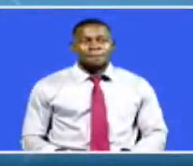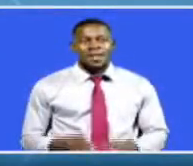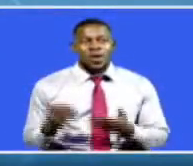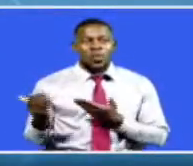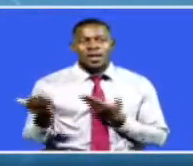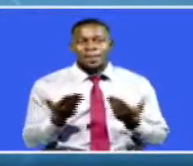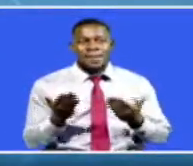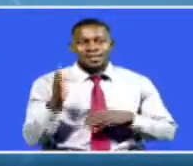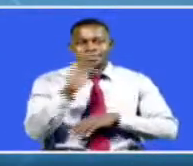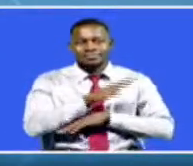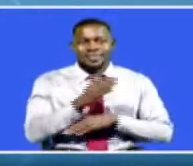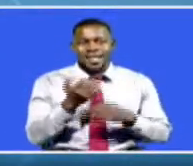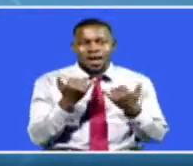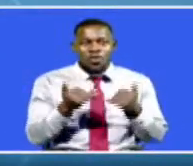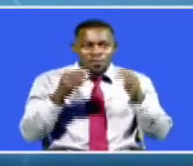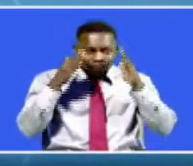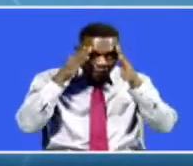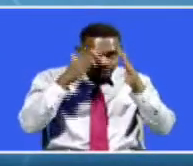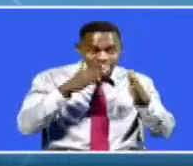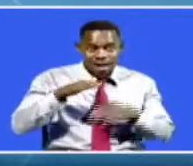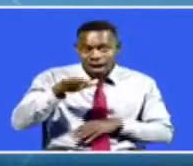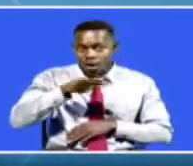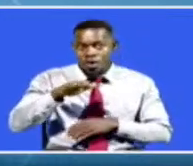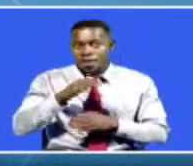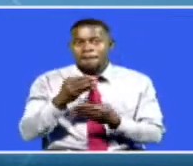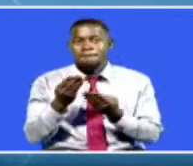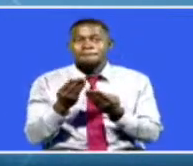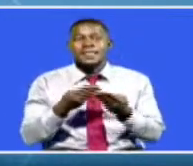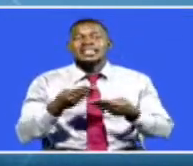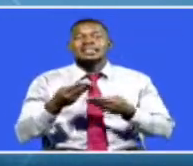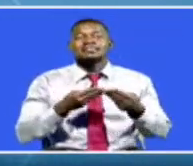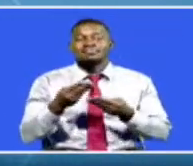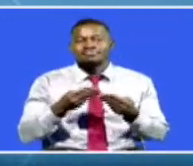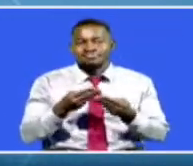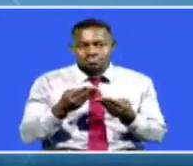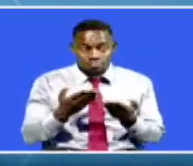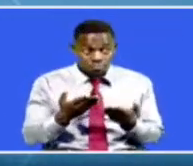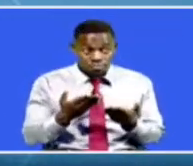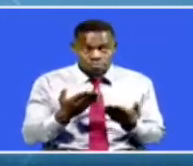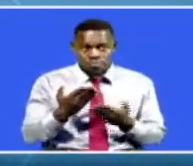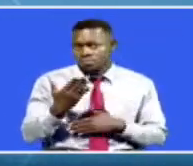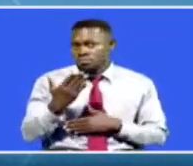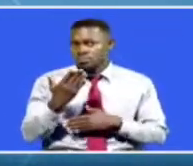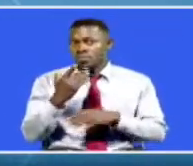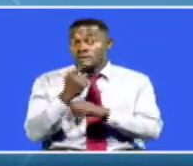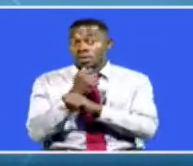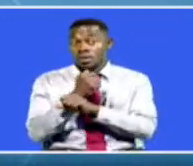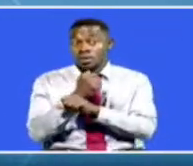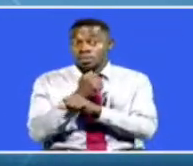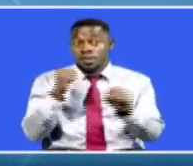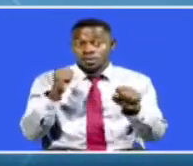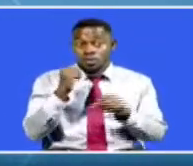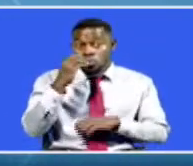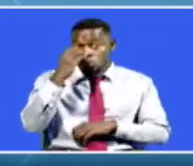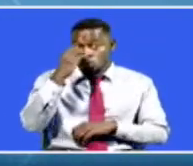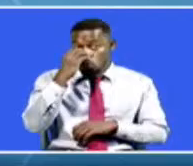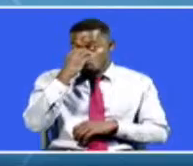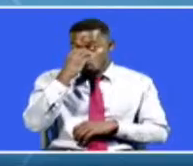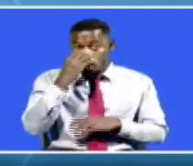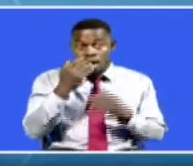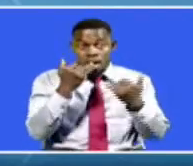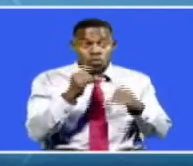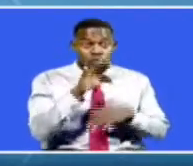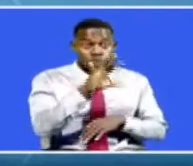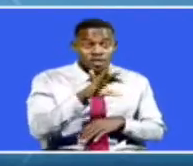Welcome back, and now let's look at what's in the business. And Eric Ruto has been inaugurated as the new president of the